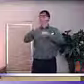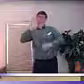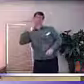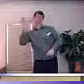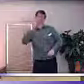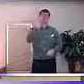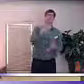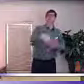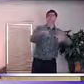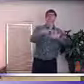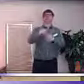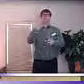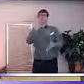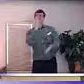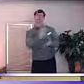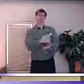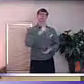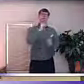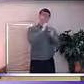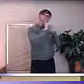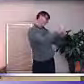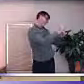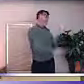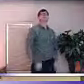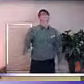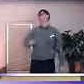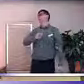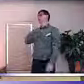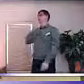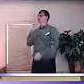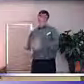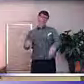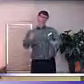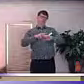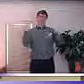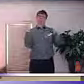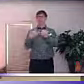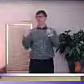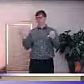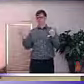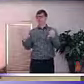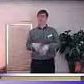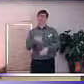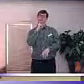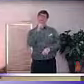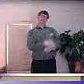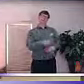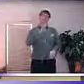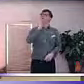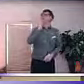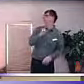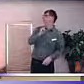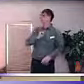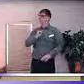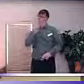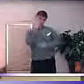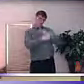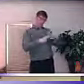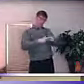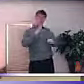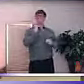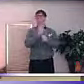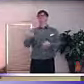might not always get a truthful answer. And there's all sorts of reasons why. It could be because the person who